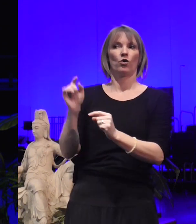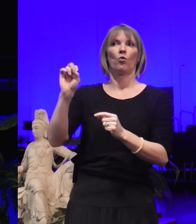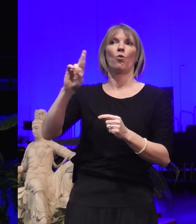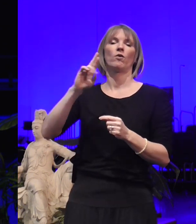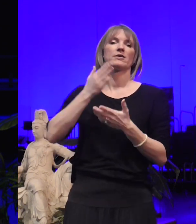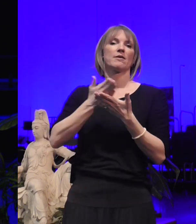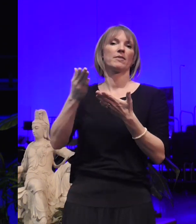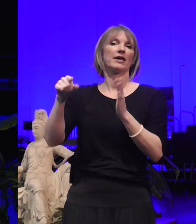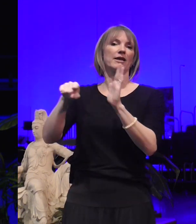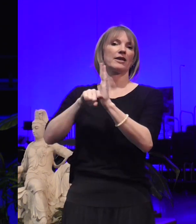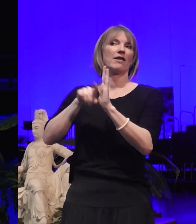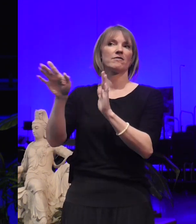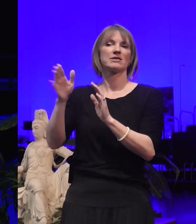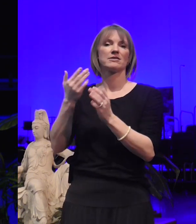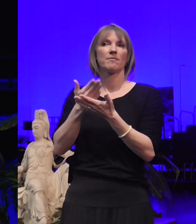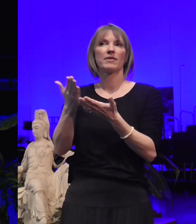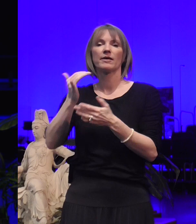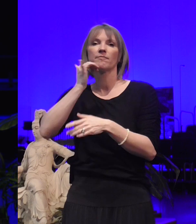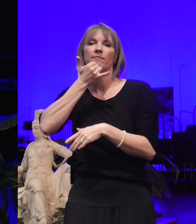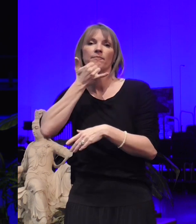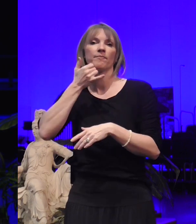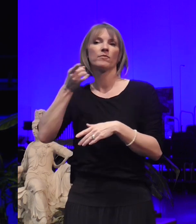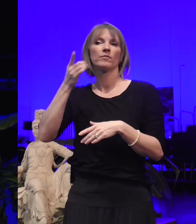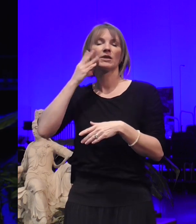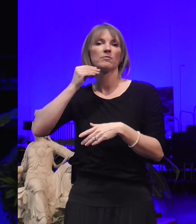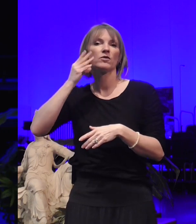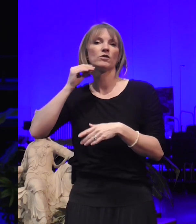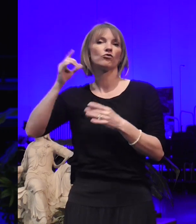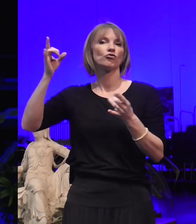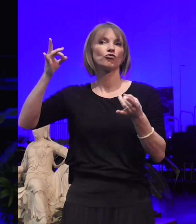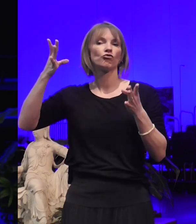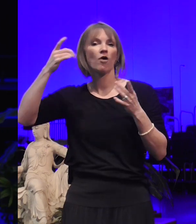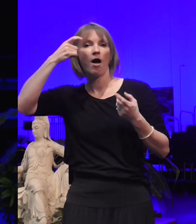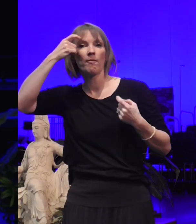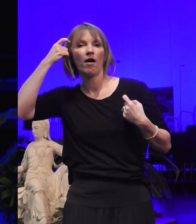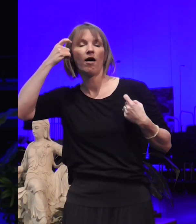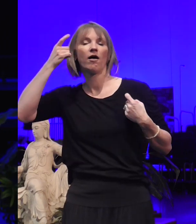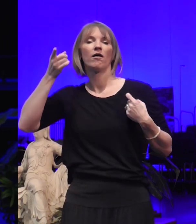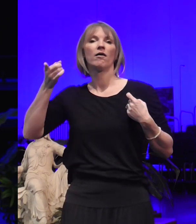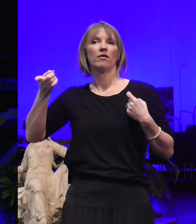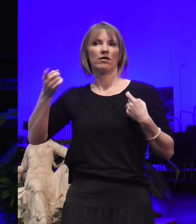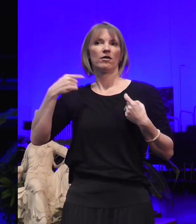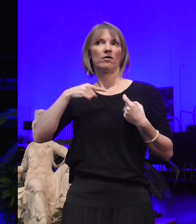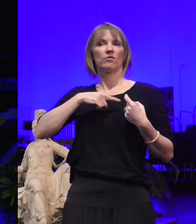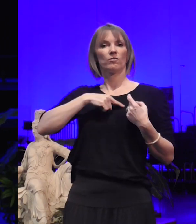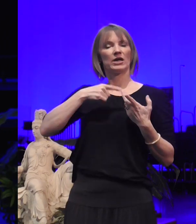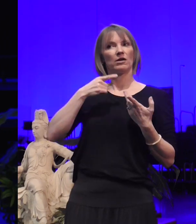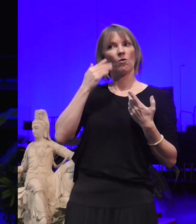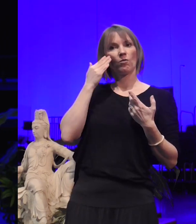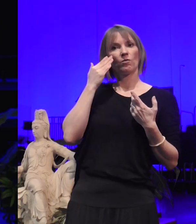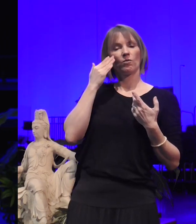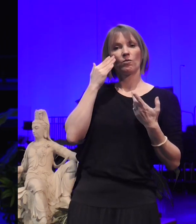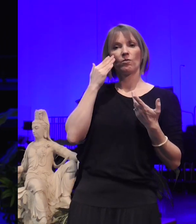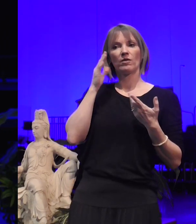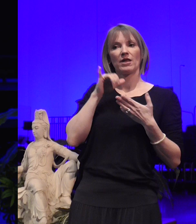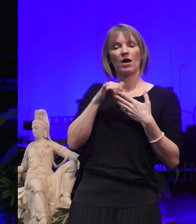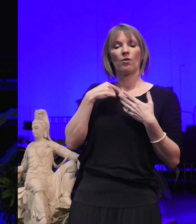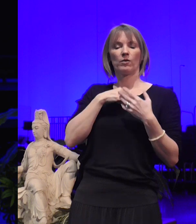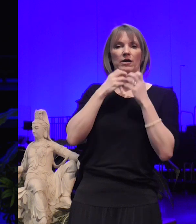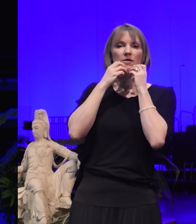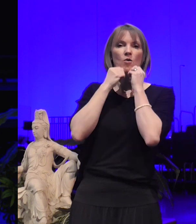negative mistake or experience or trauma. We hold that not just secret, but we hold it